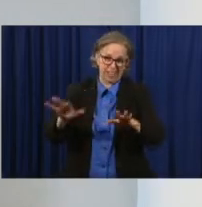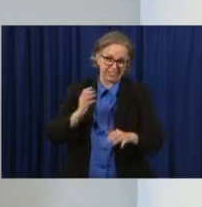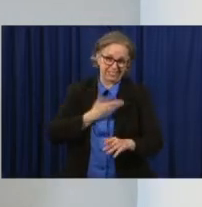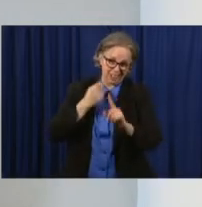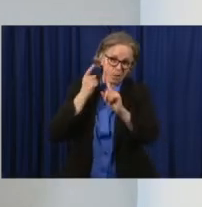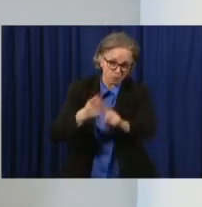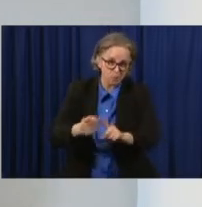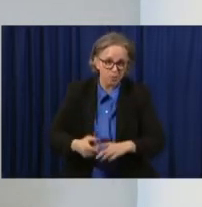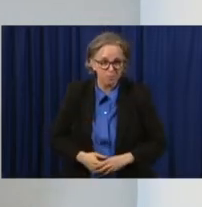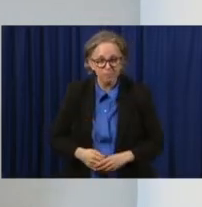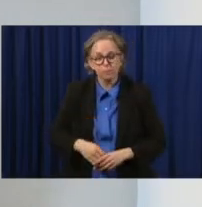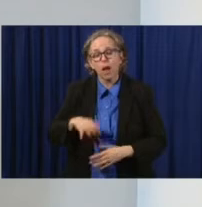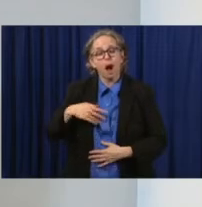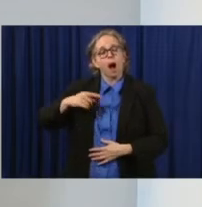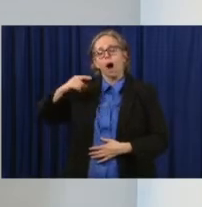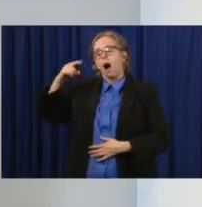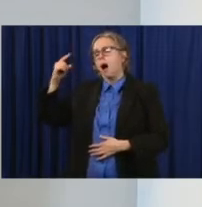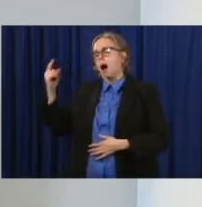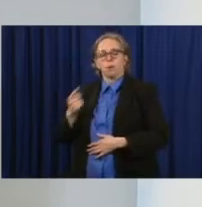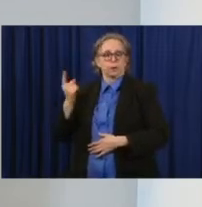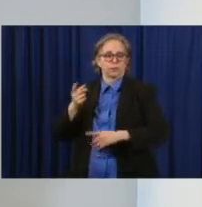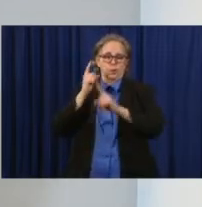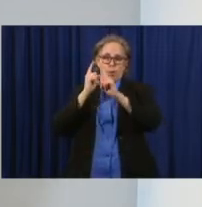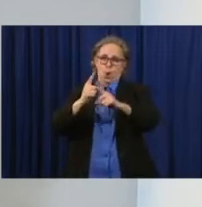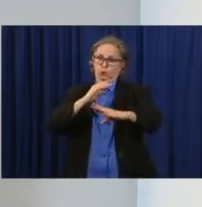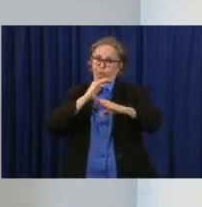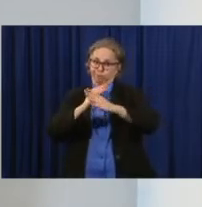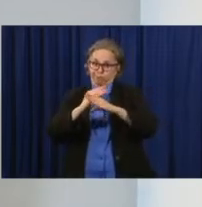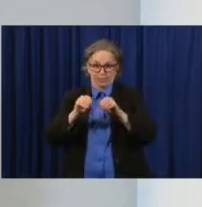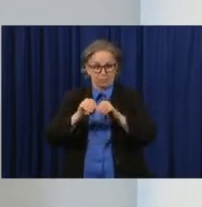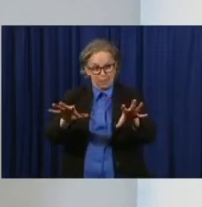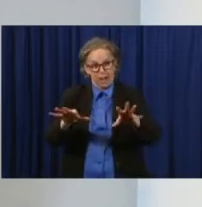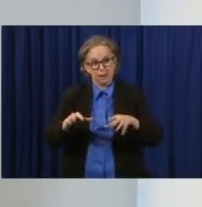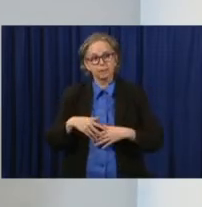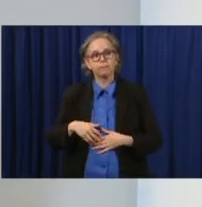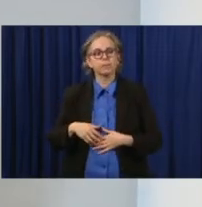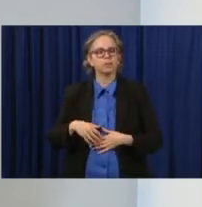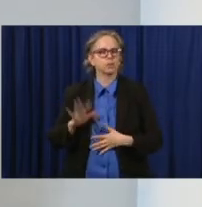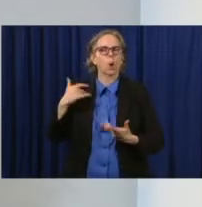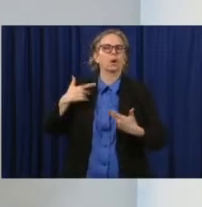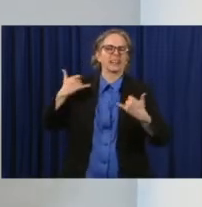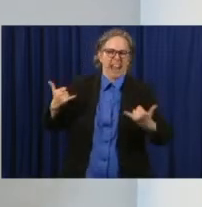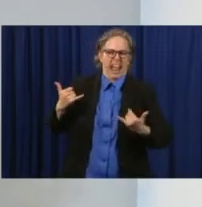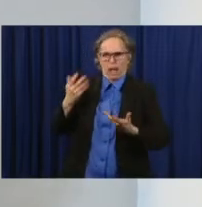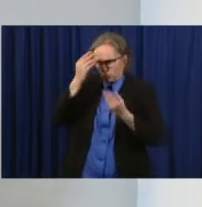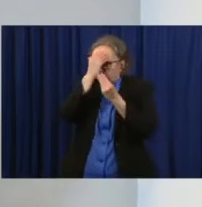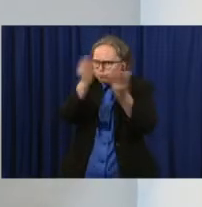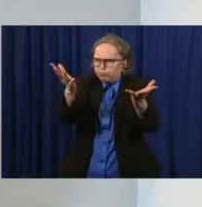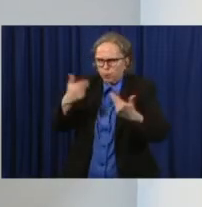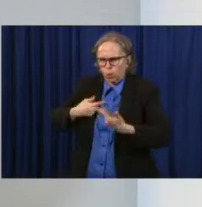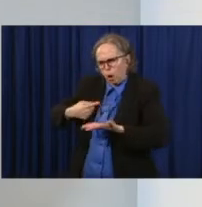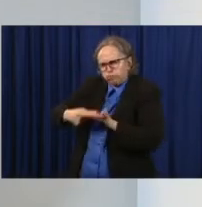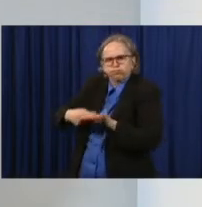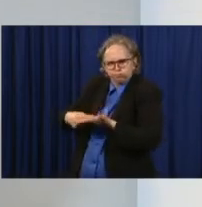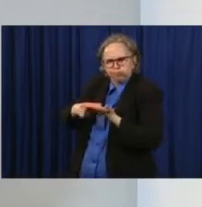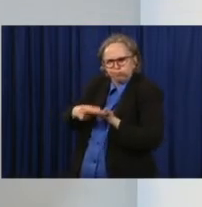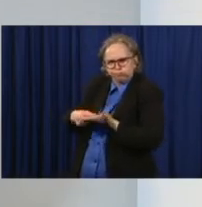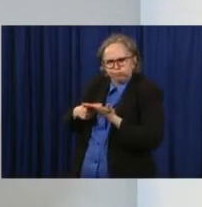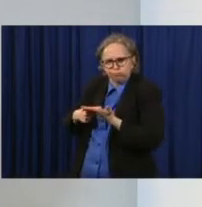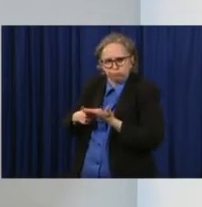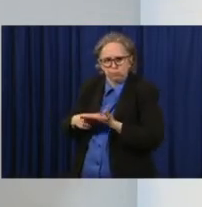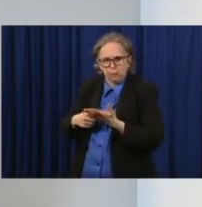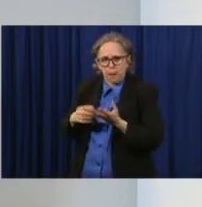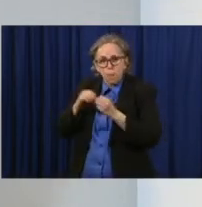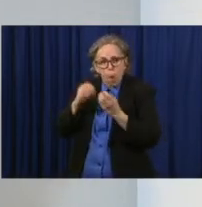spread, to keep people safe. So we will begin the process of working with them on what that might look like. More information to come on